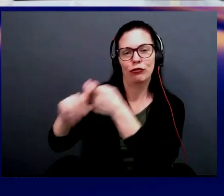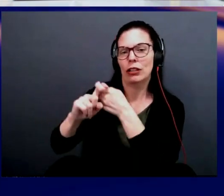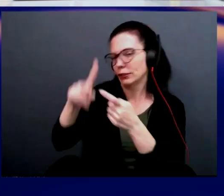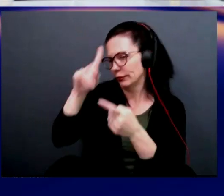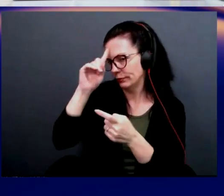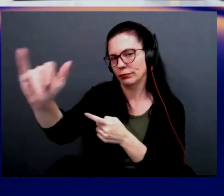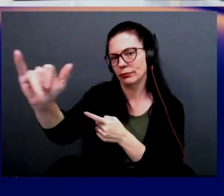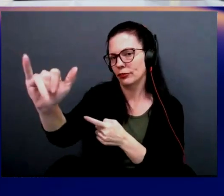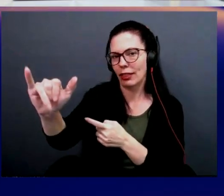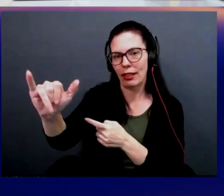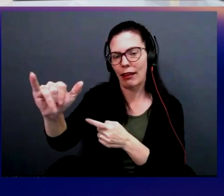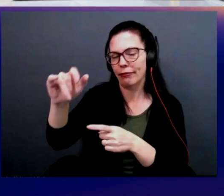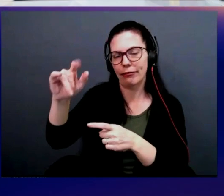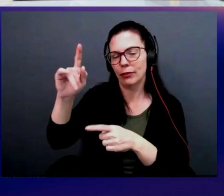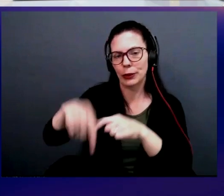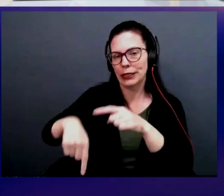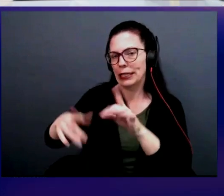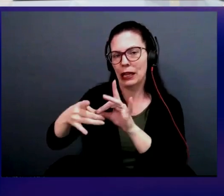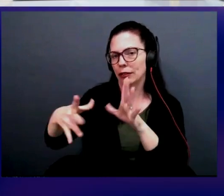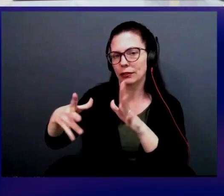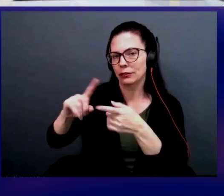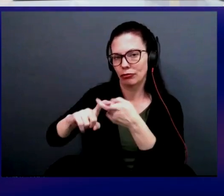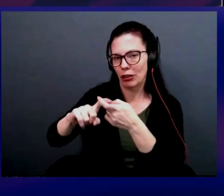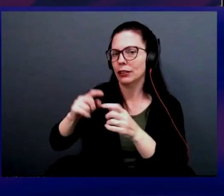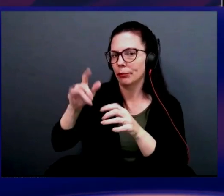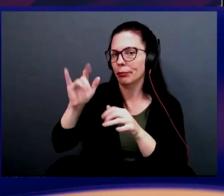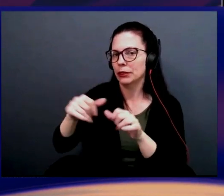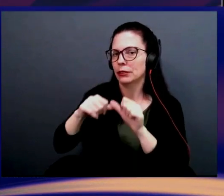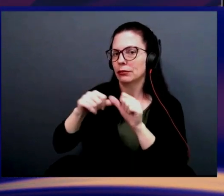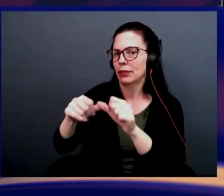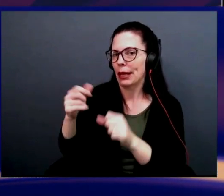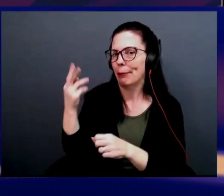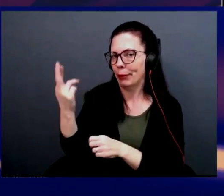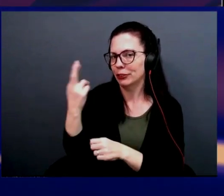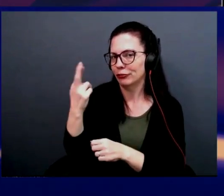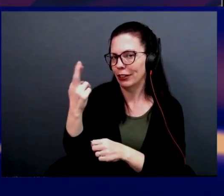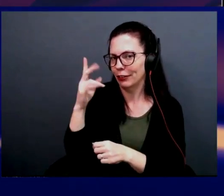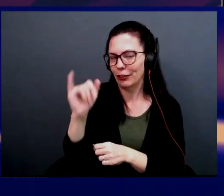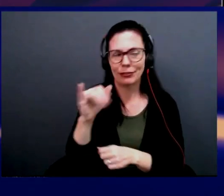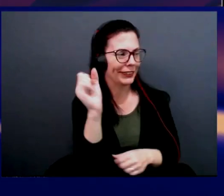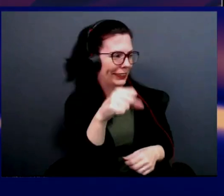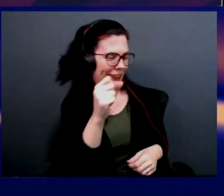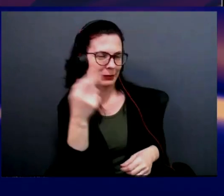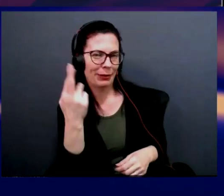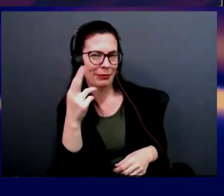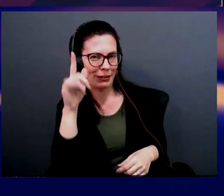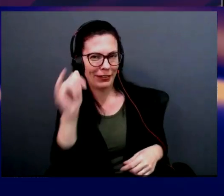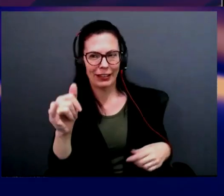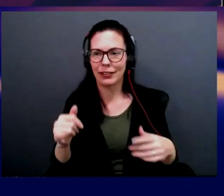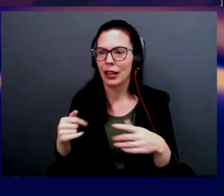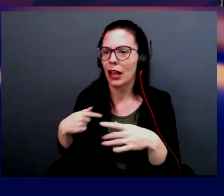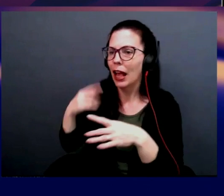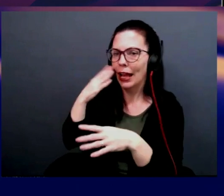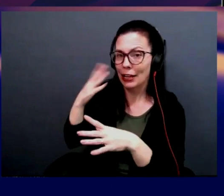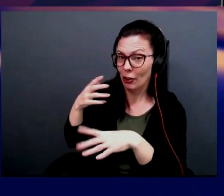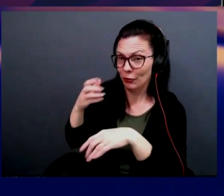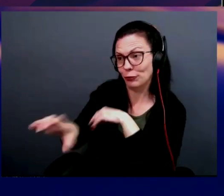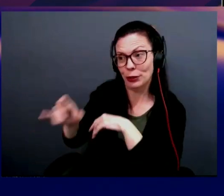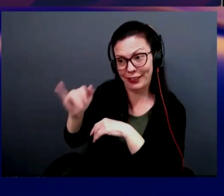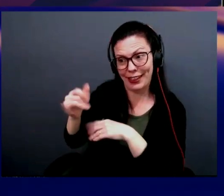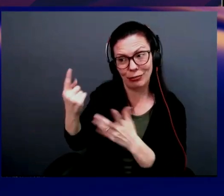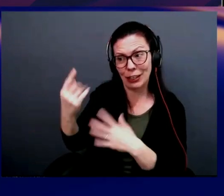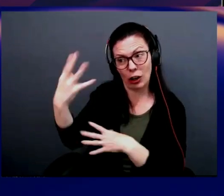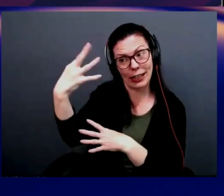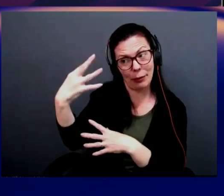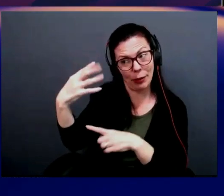There's no going back now. All right. Best So, friends Yep. forever. Best friends for Right? life. All right. Okay. I So- pressured you into that. Yep. We're live on camera. Can't take it